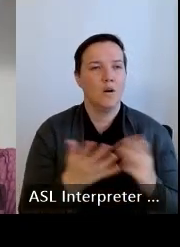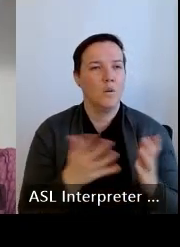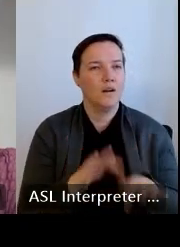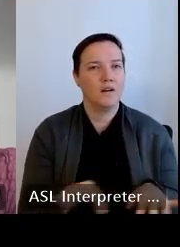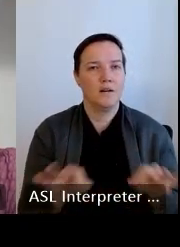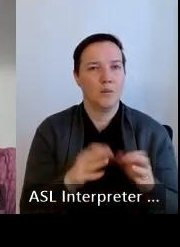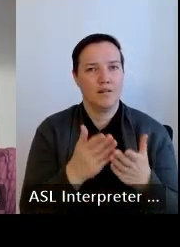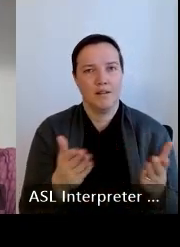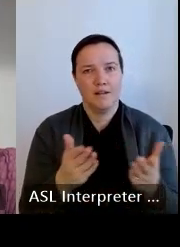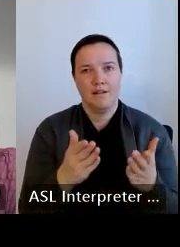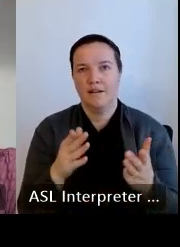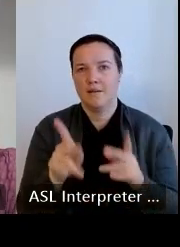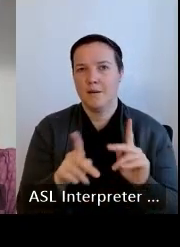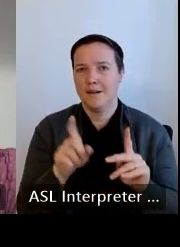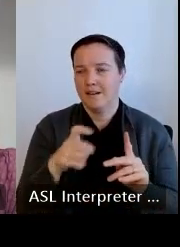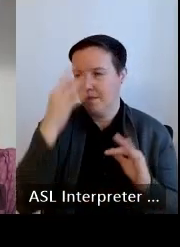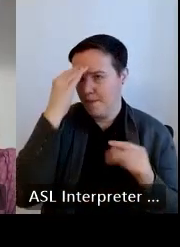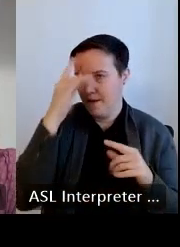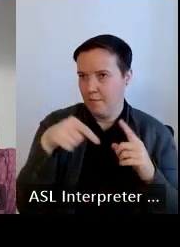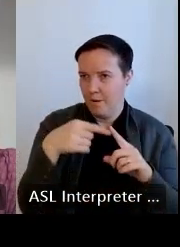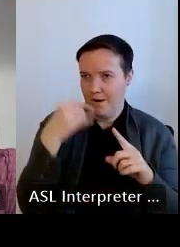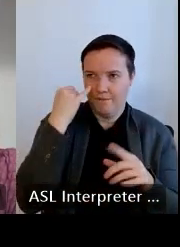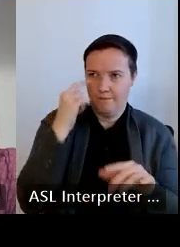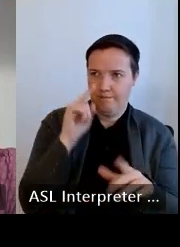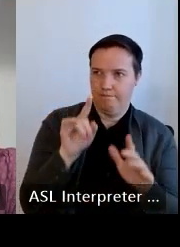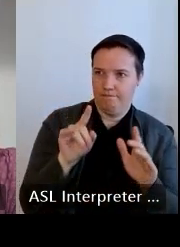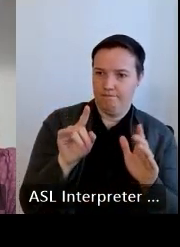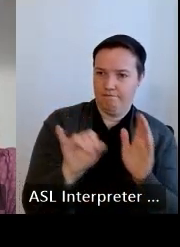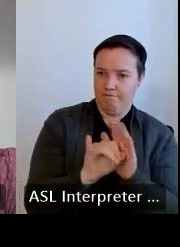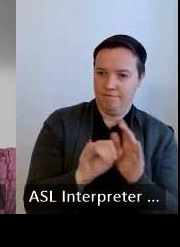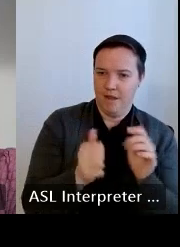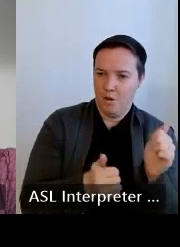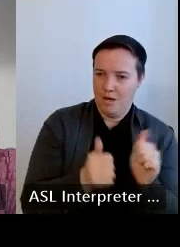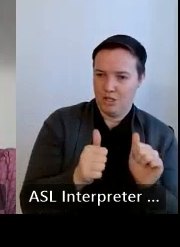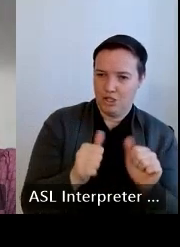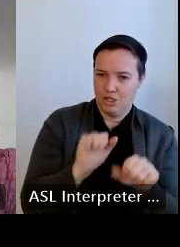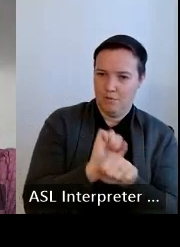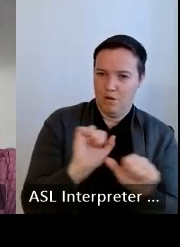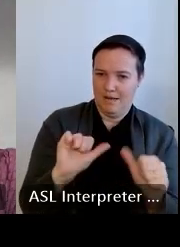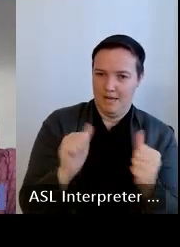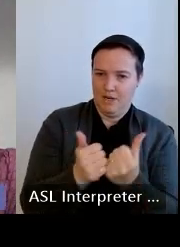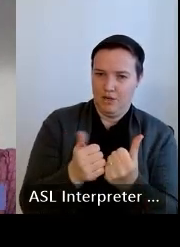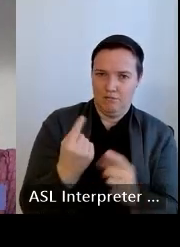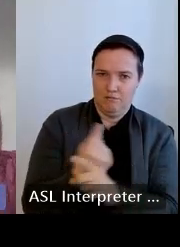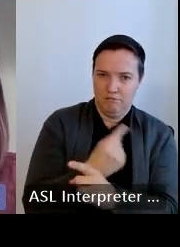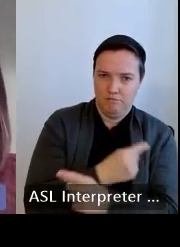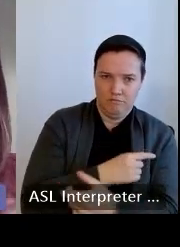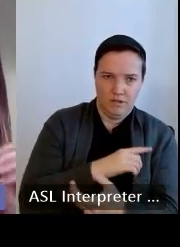should someone consider when determining which employment agency to connect with?